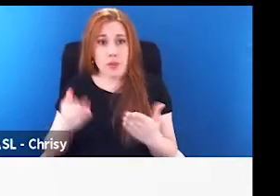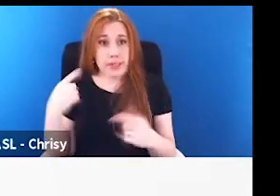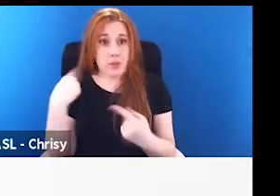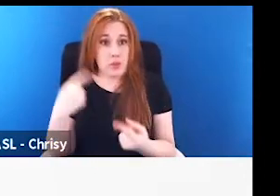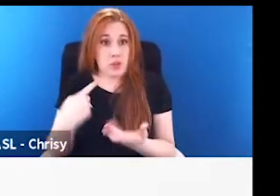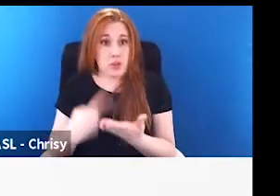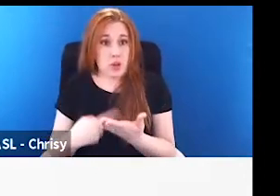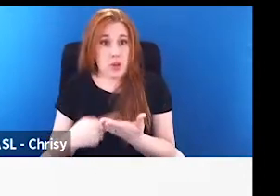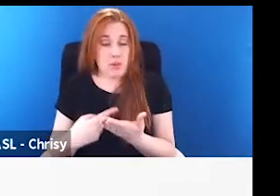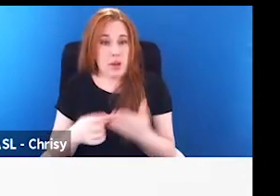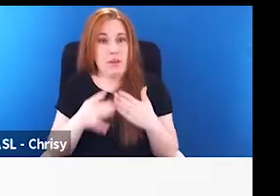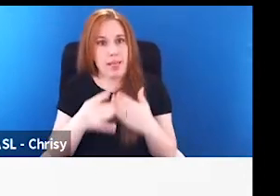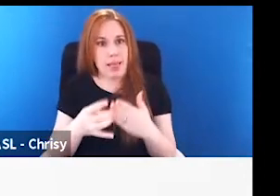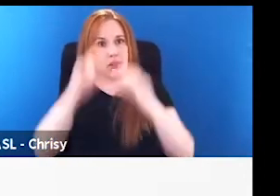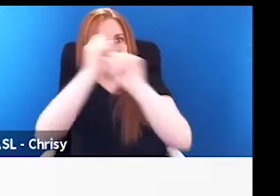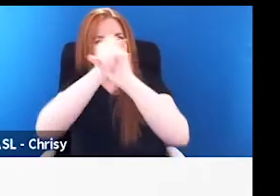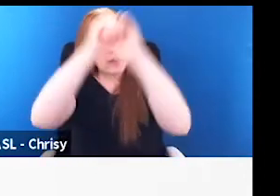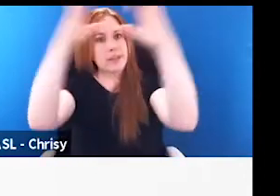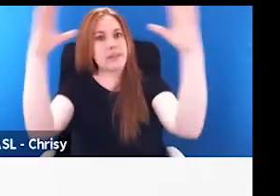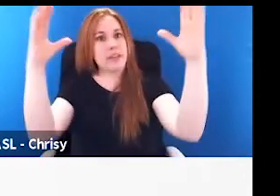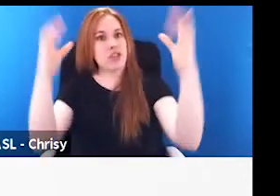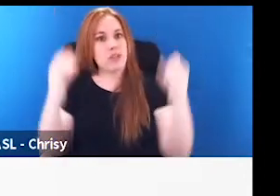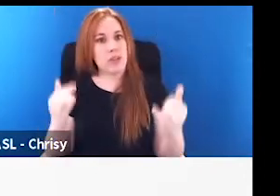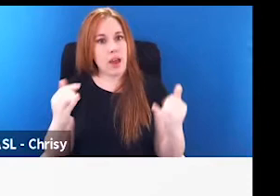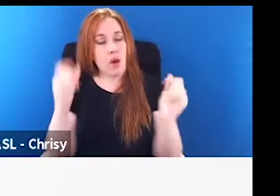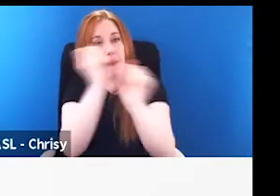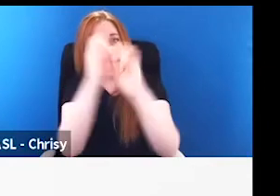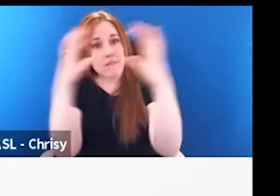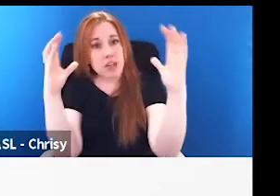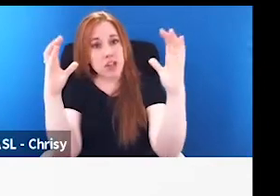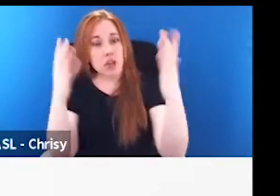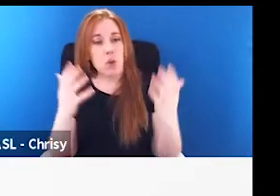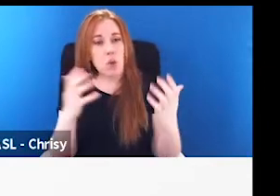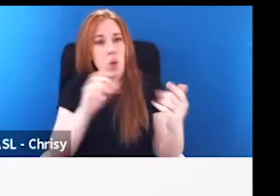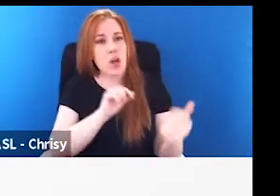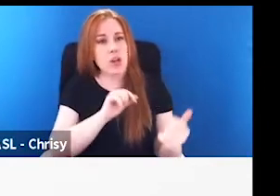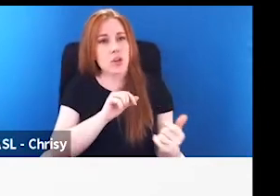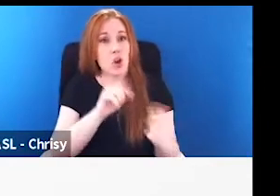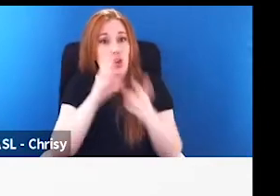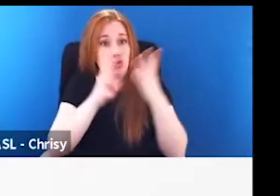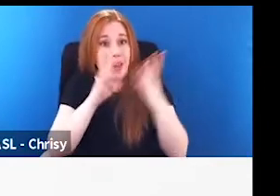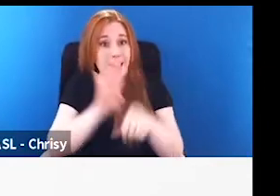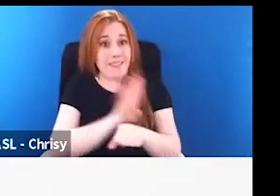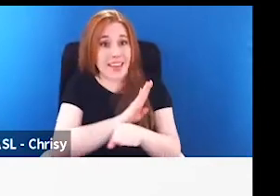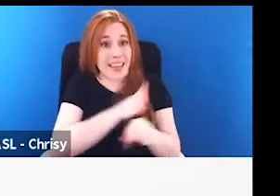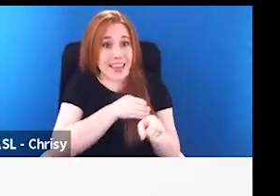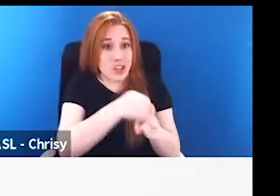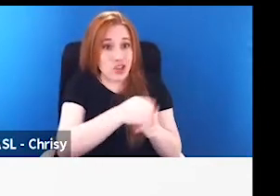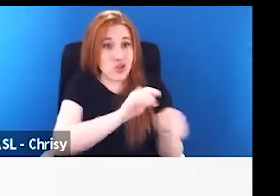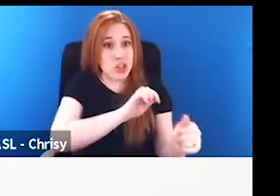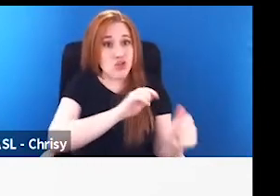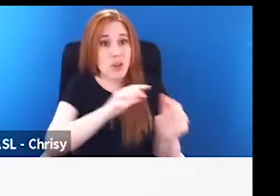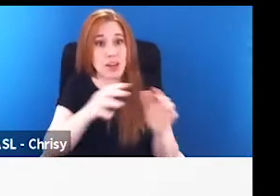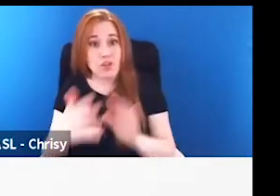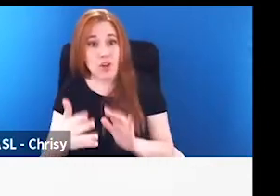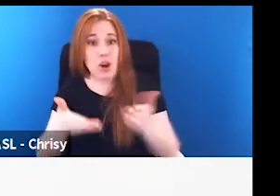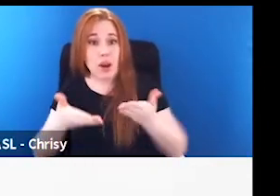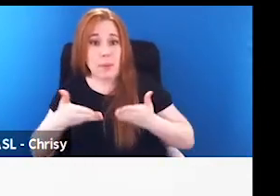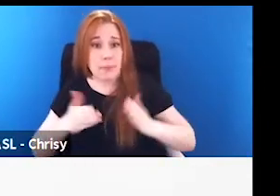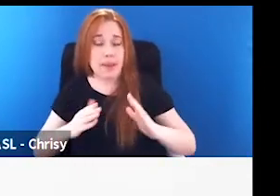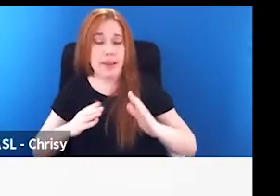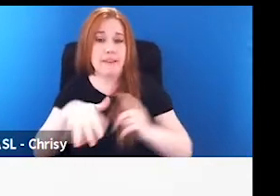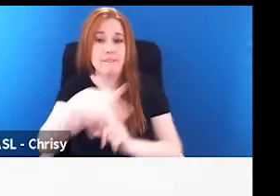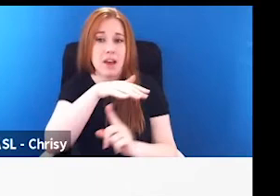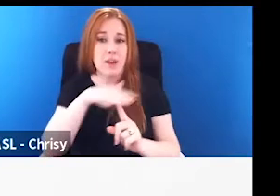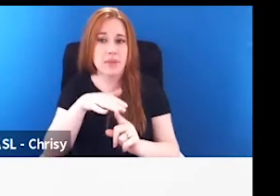led us to this vision that we have. And our vision is we want to transform the creative industry by enabling environments that uncover and